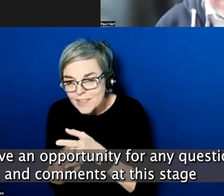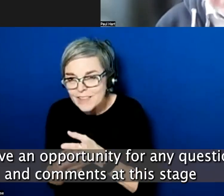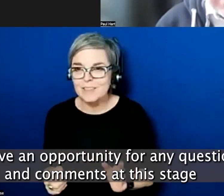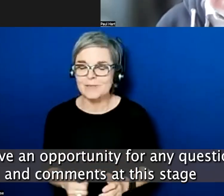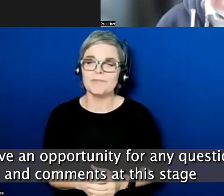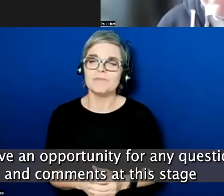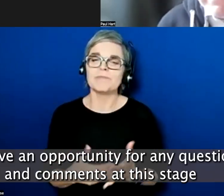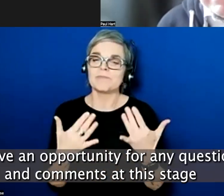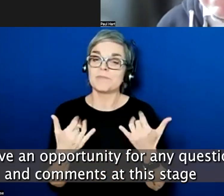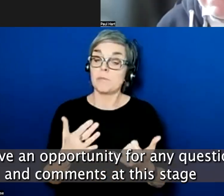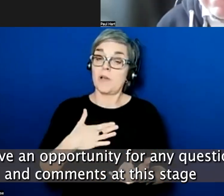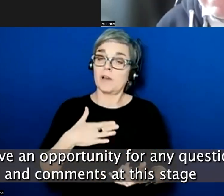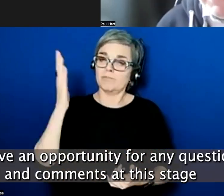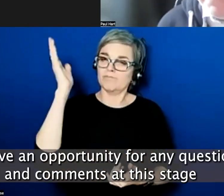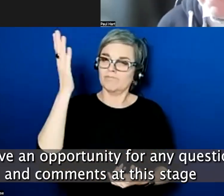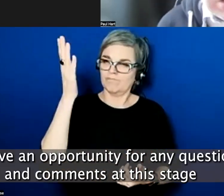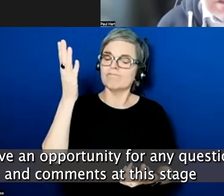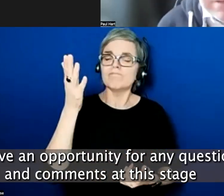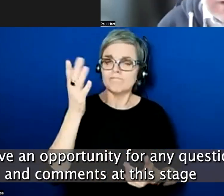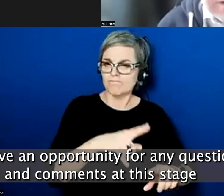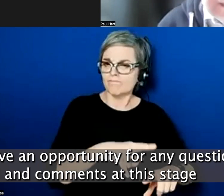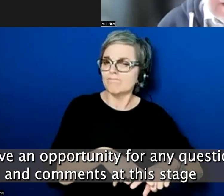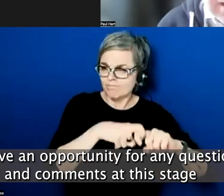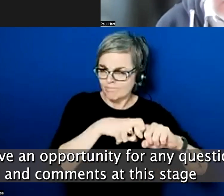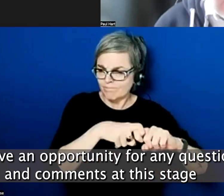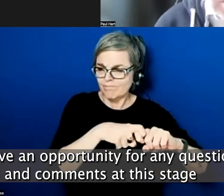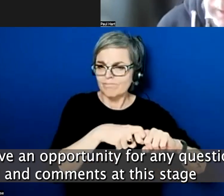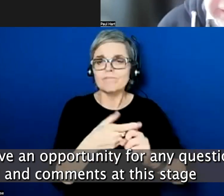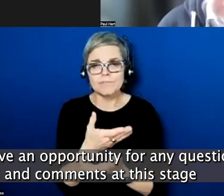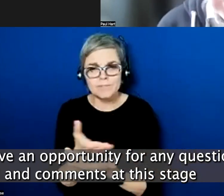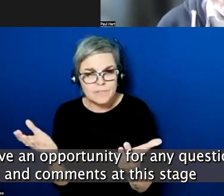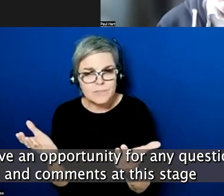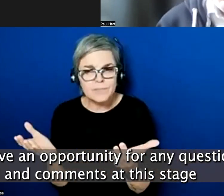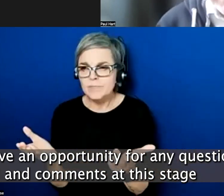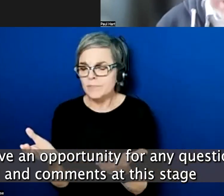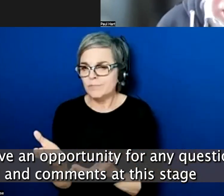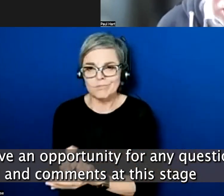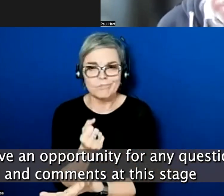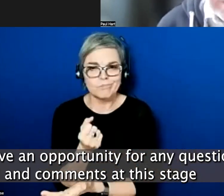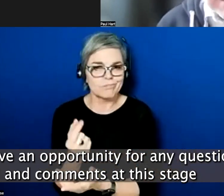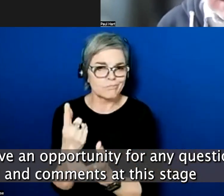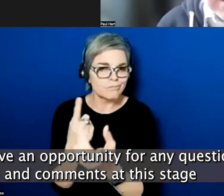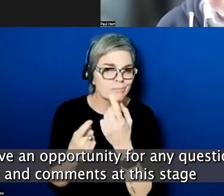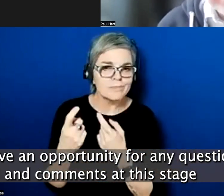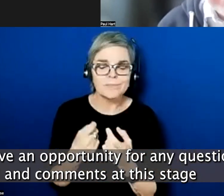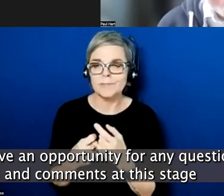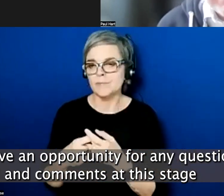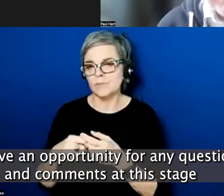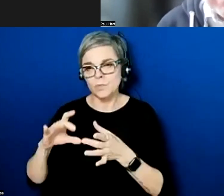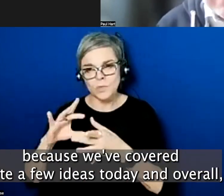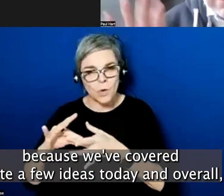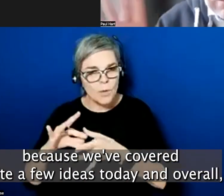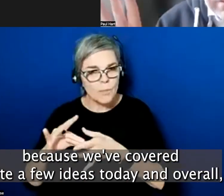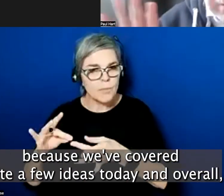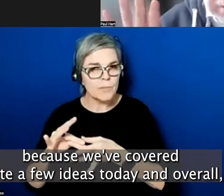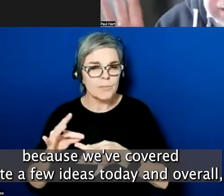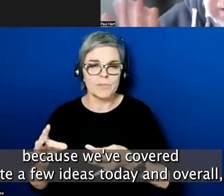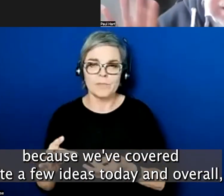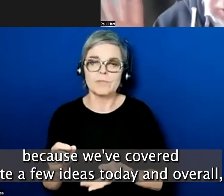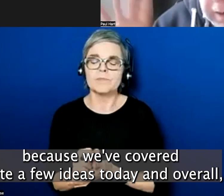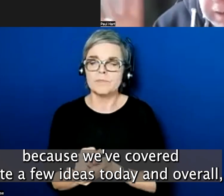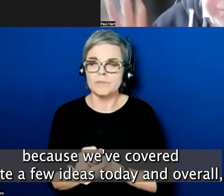and give an opportunity for any questions and comments at this stage, because we've